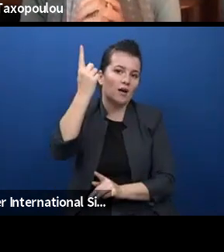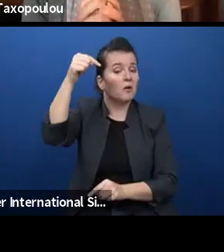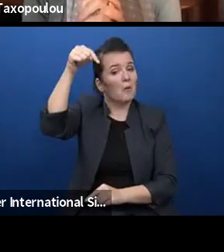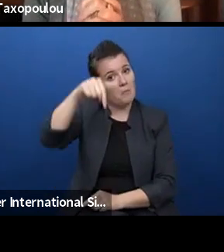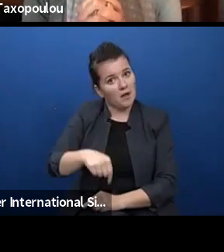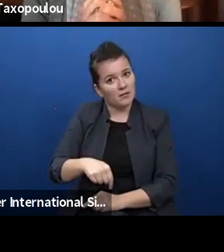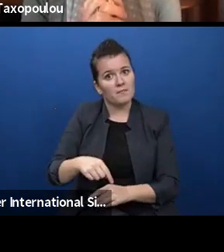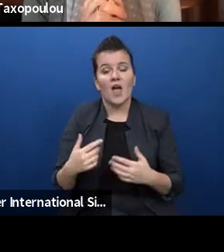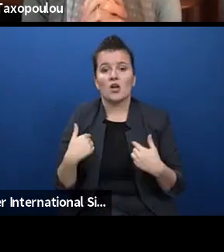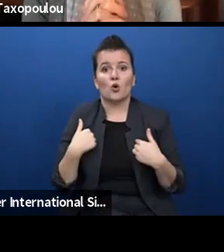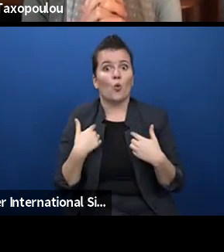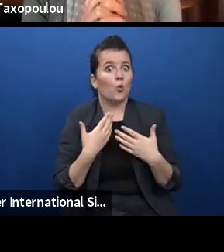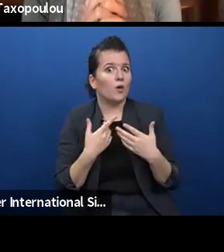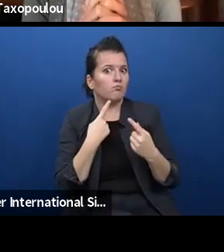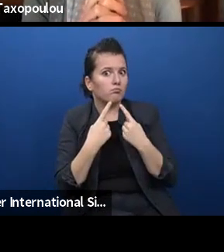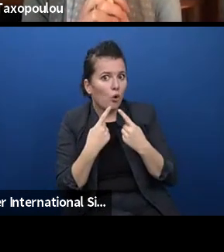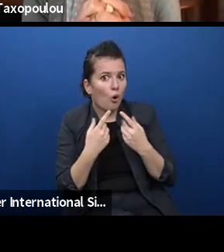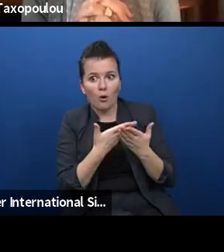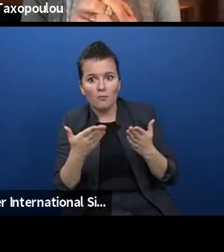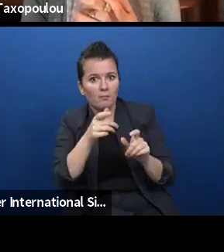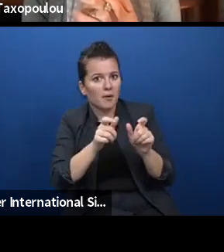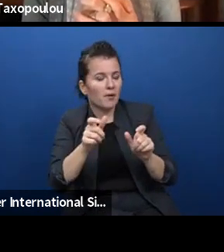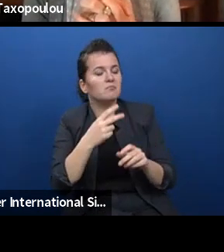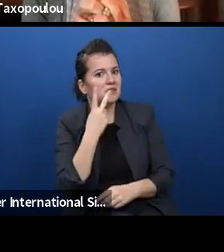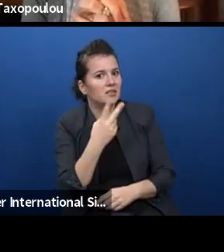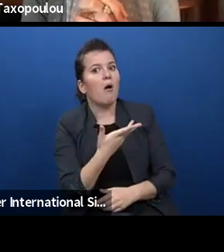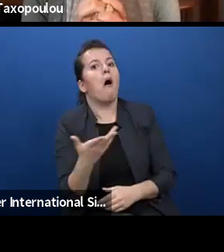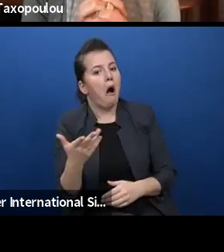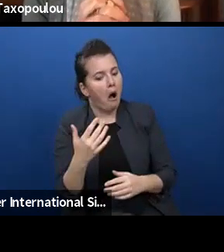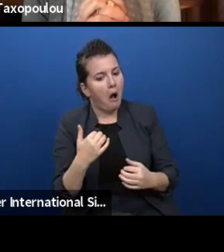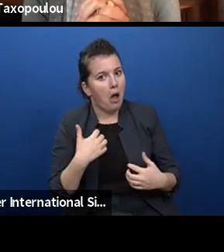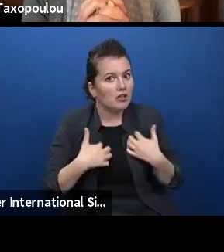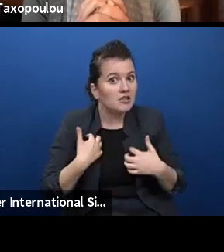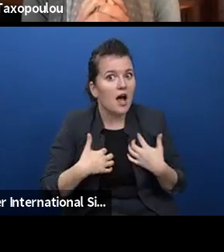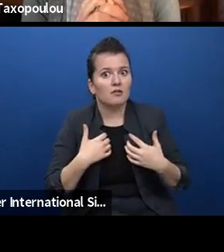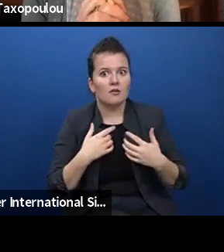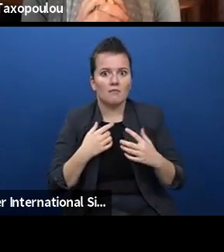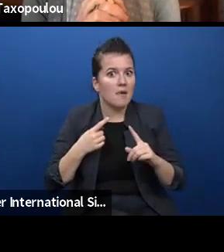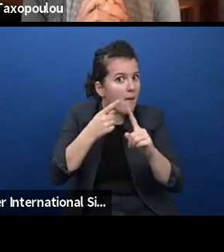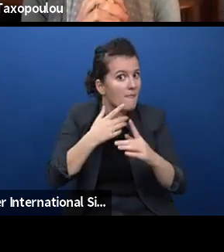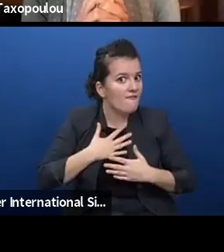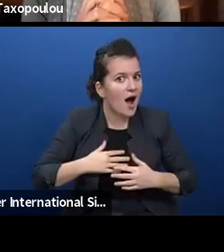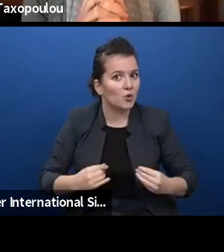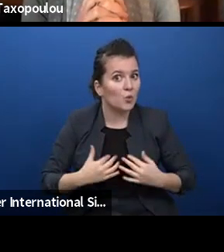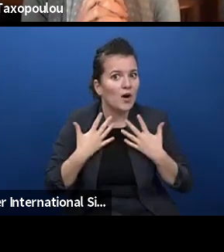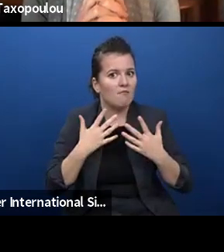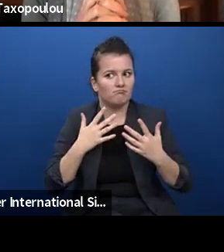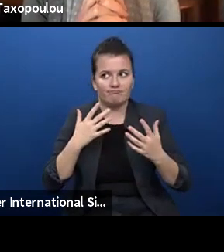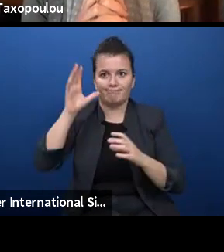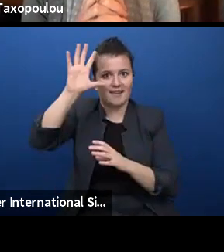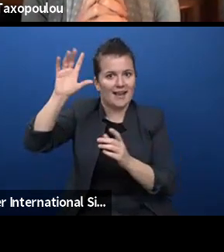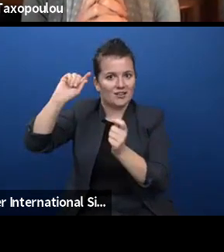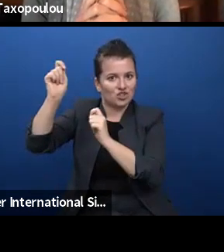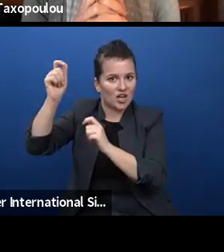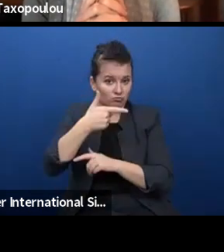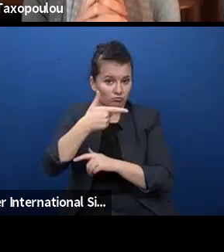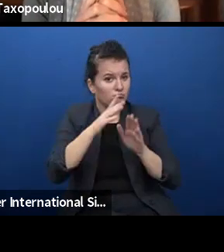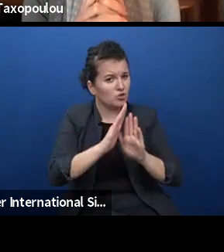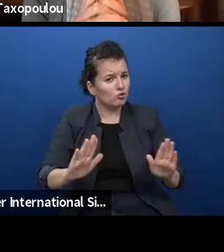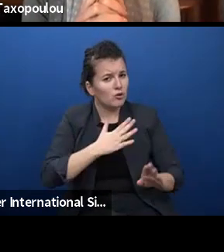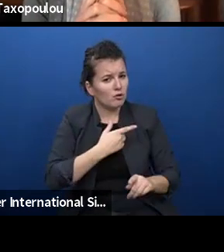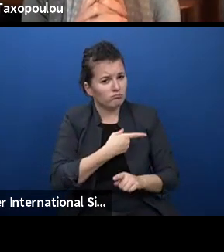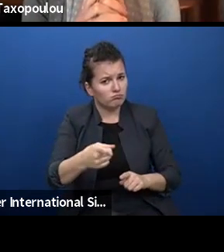of excitement and desire for this work on climate change from the theatre sector and